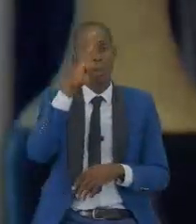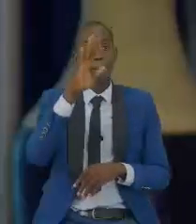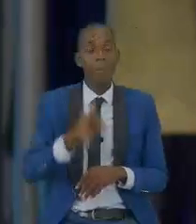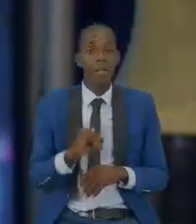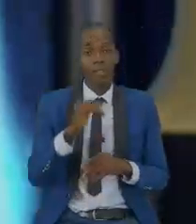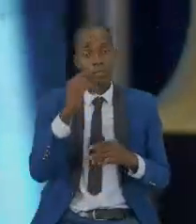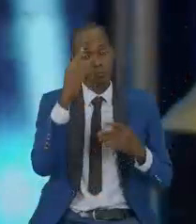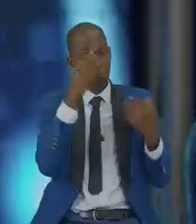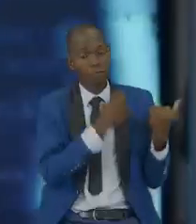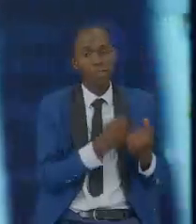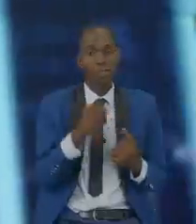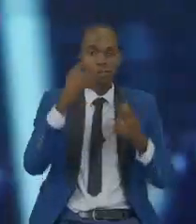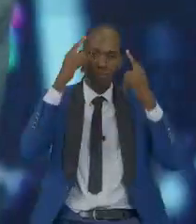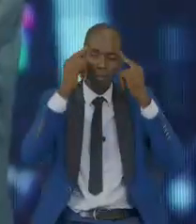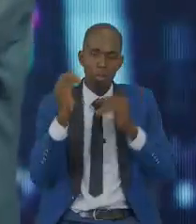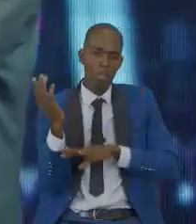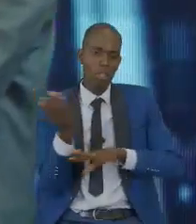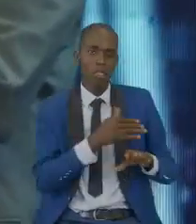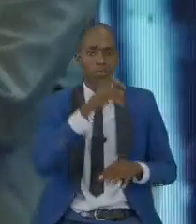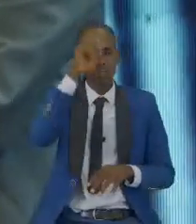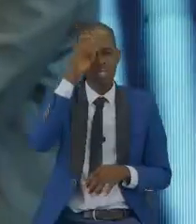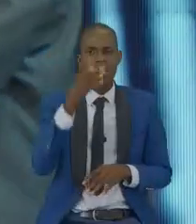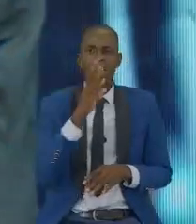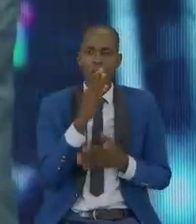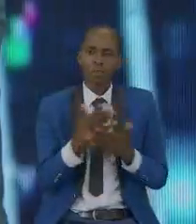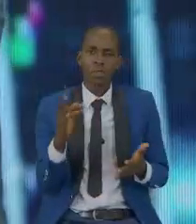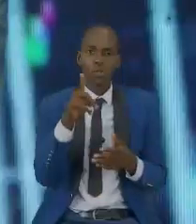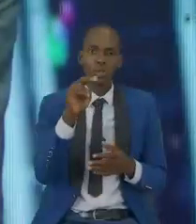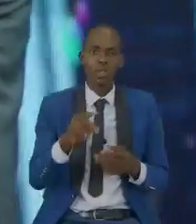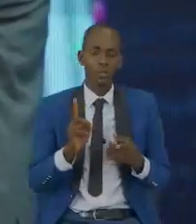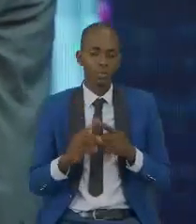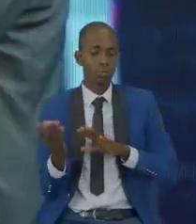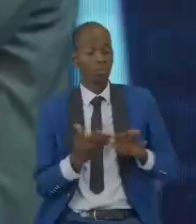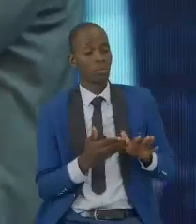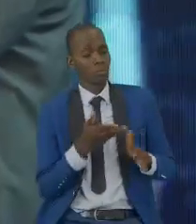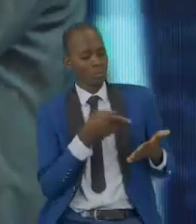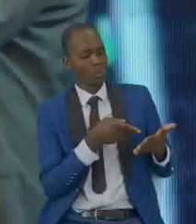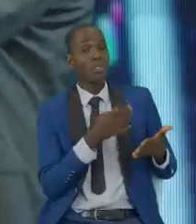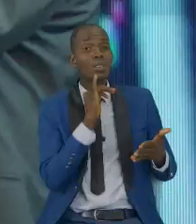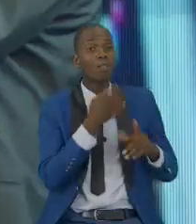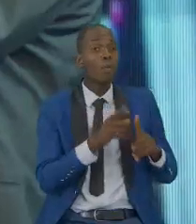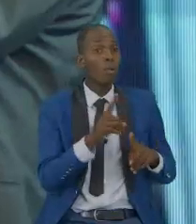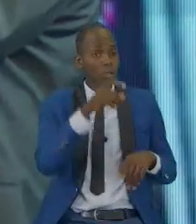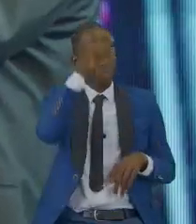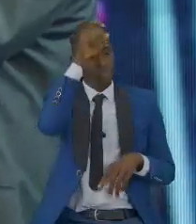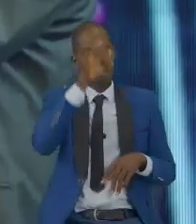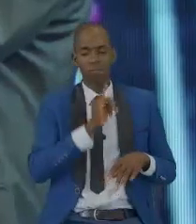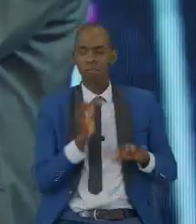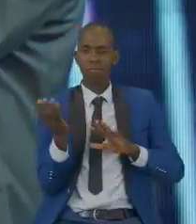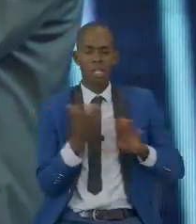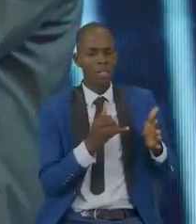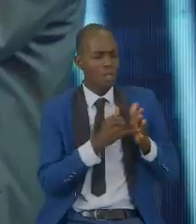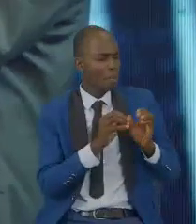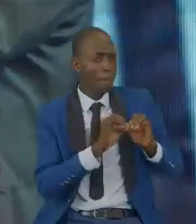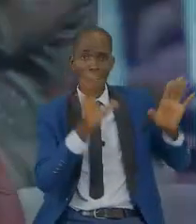There are things to forsake. There are things to say, that's of Egypt I forsake. It shines like gold.